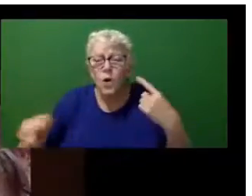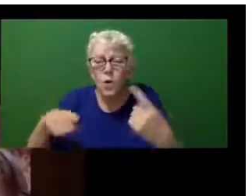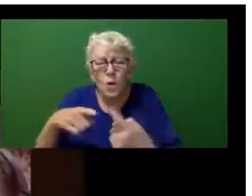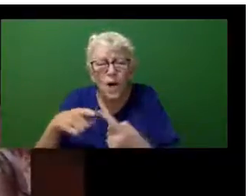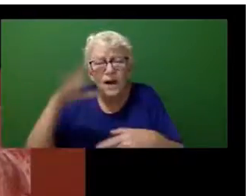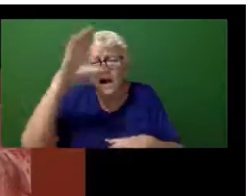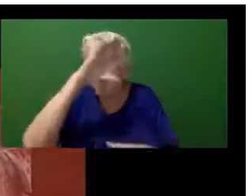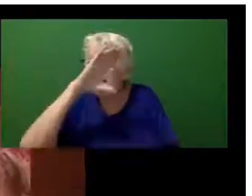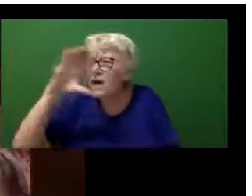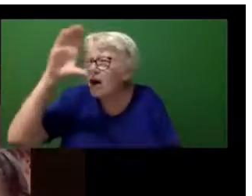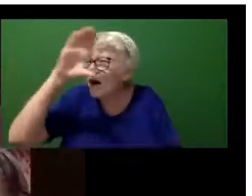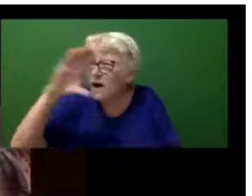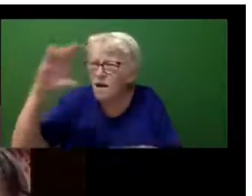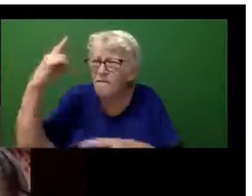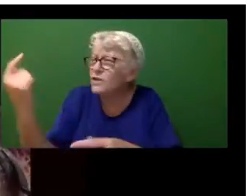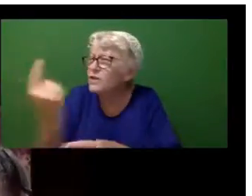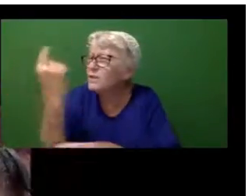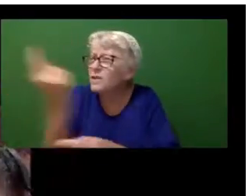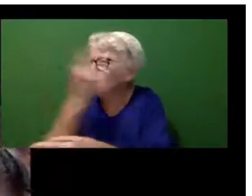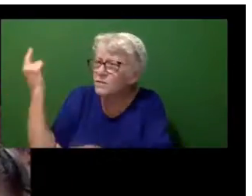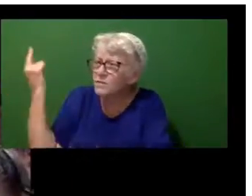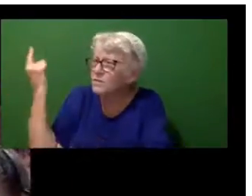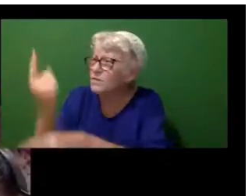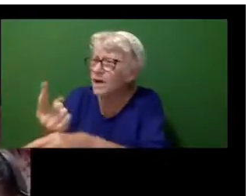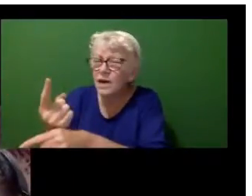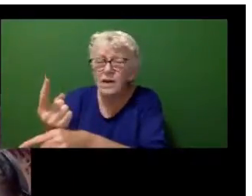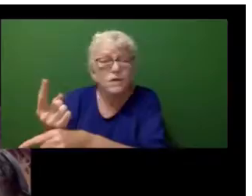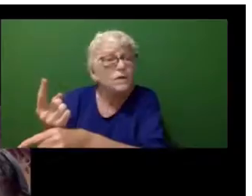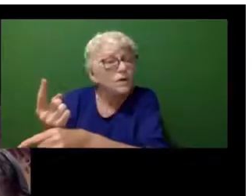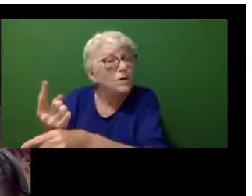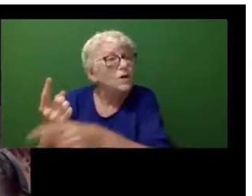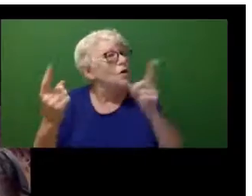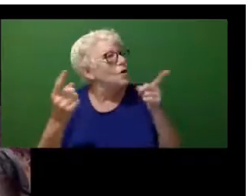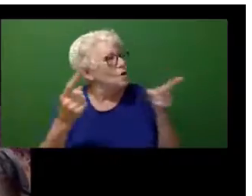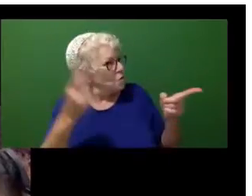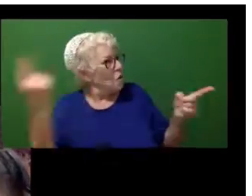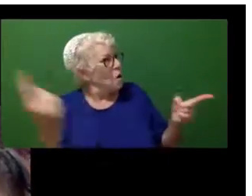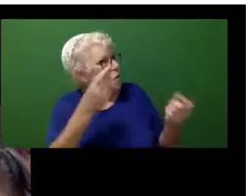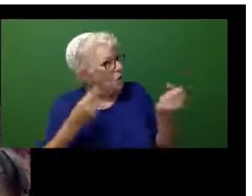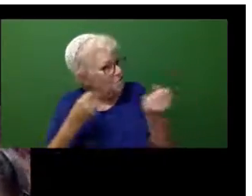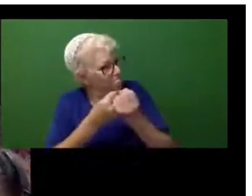near. When I'm searching for what's right,